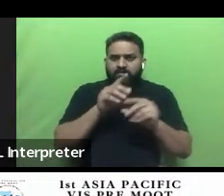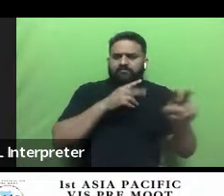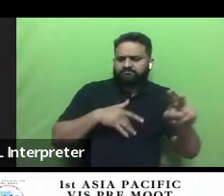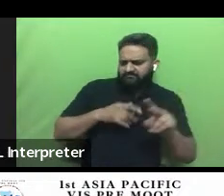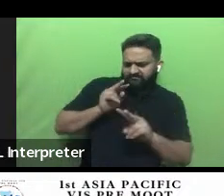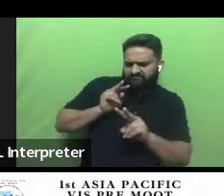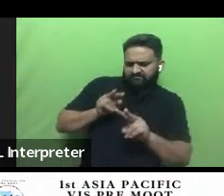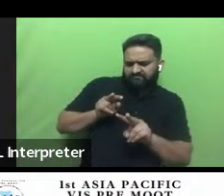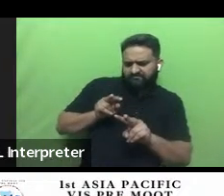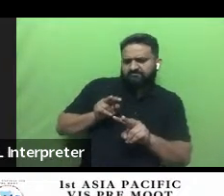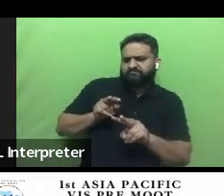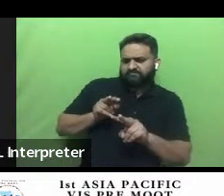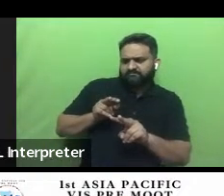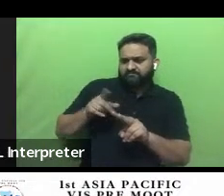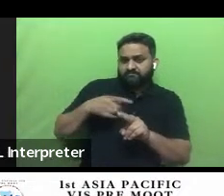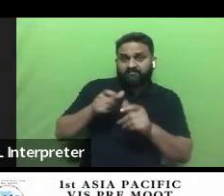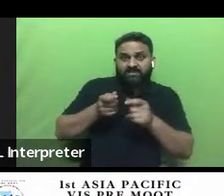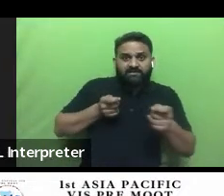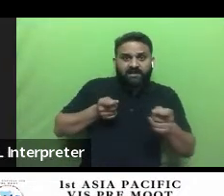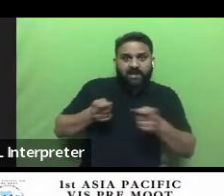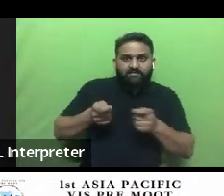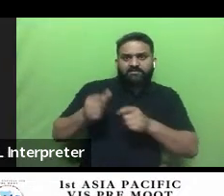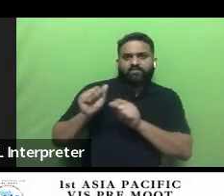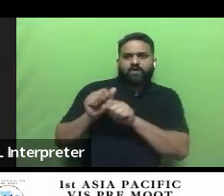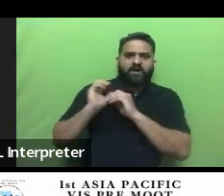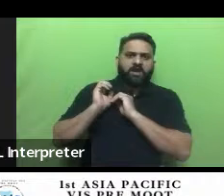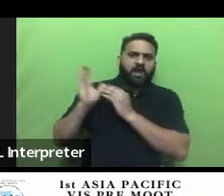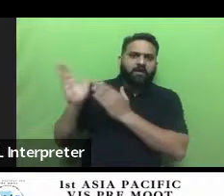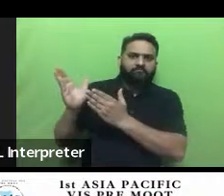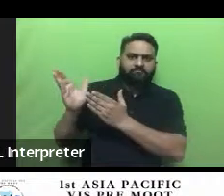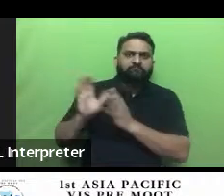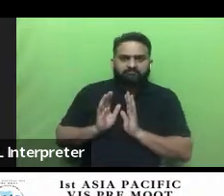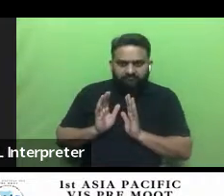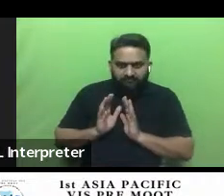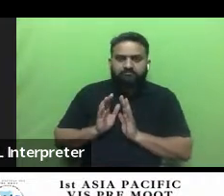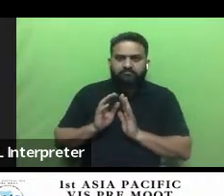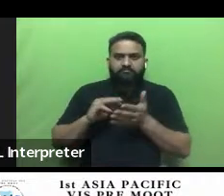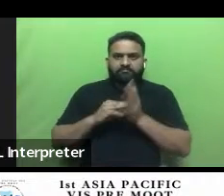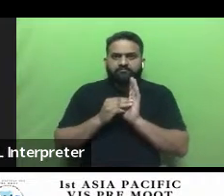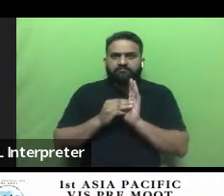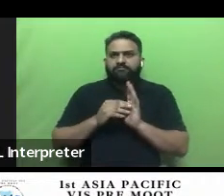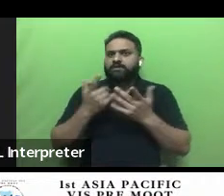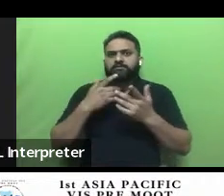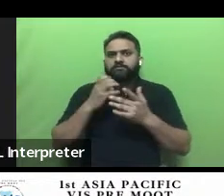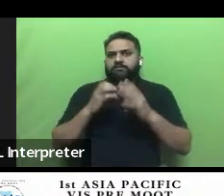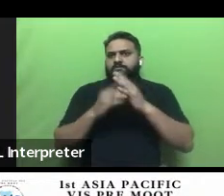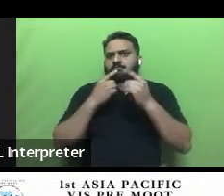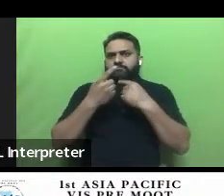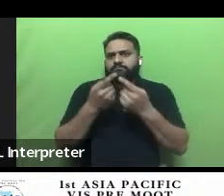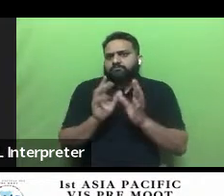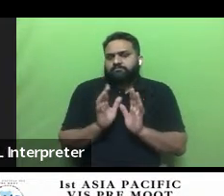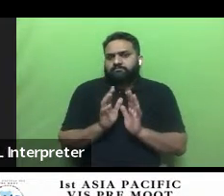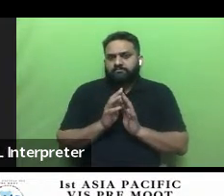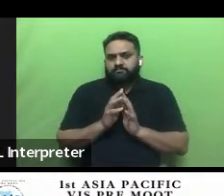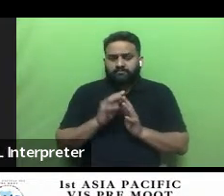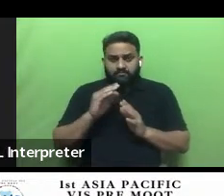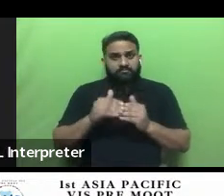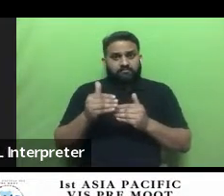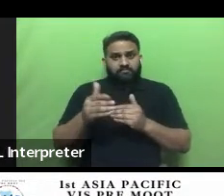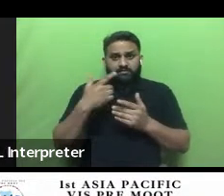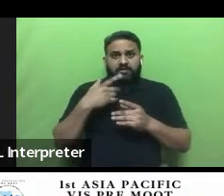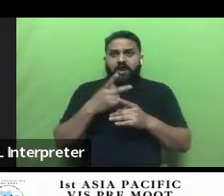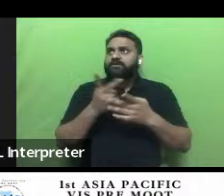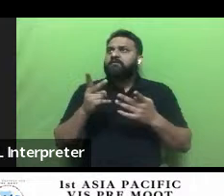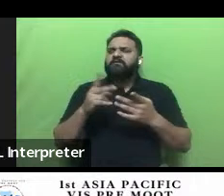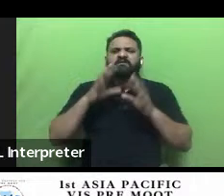an administrative task and not one that is central to the formation of the contract. And furthermore, there is no formal